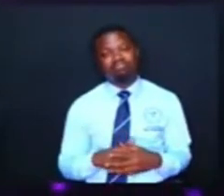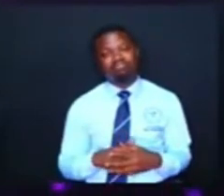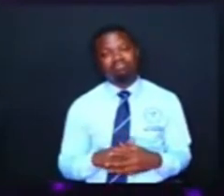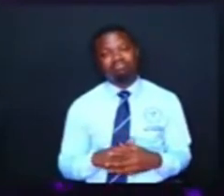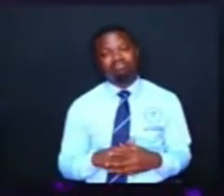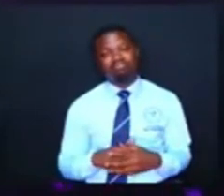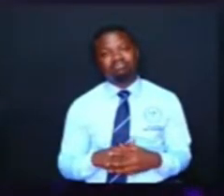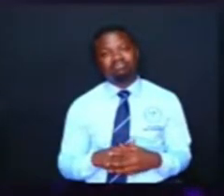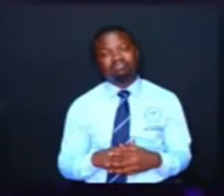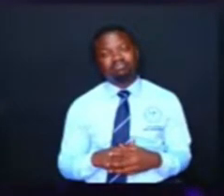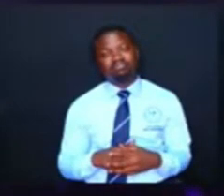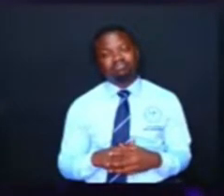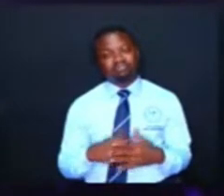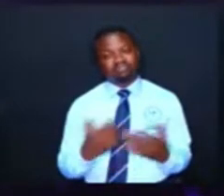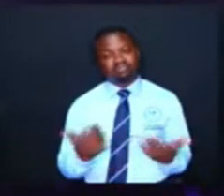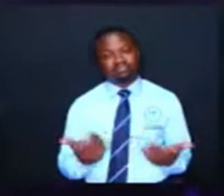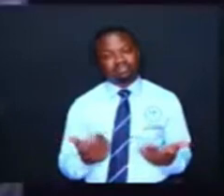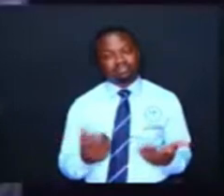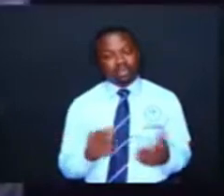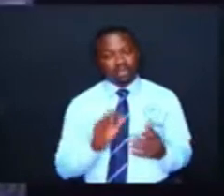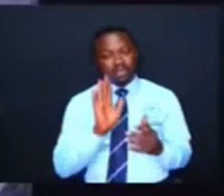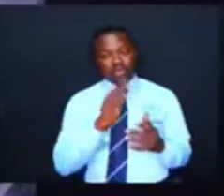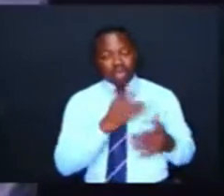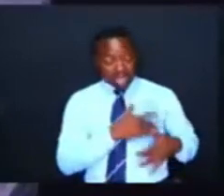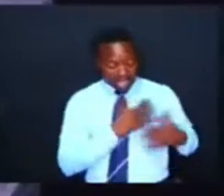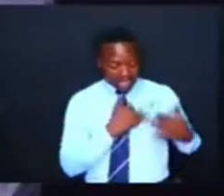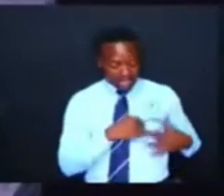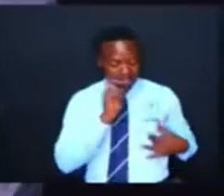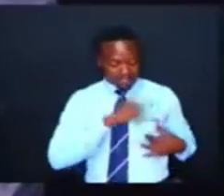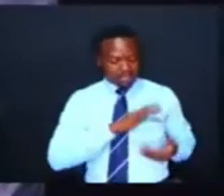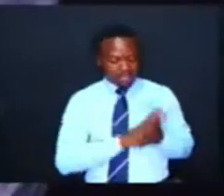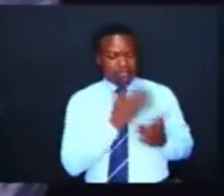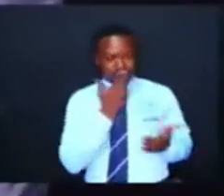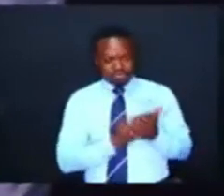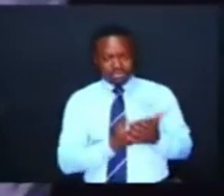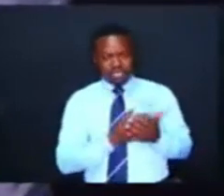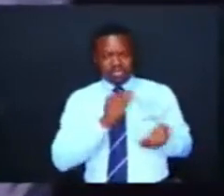Now make a heart good and its fruits will be good.